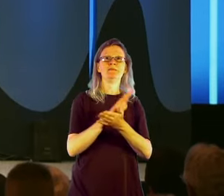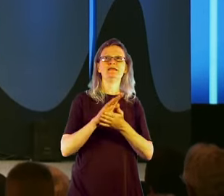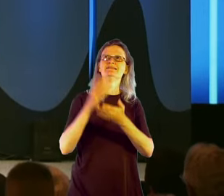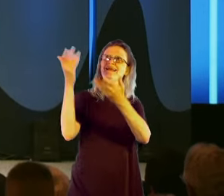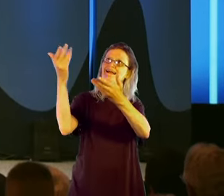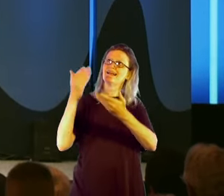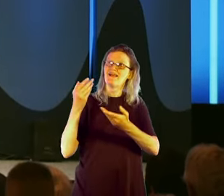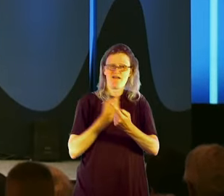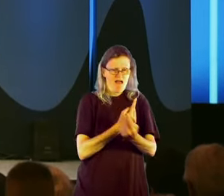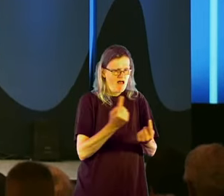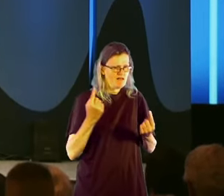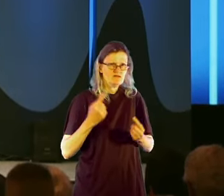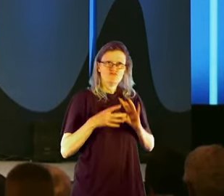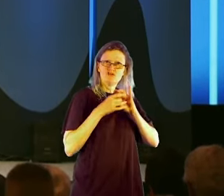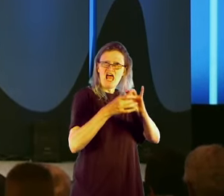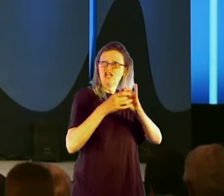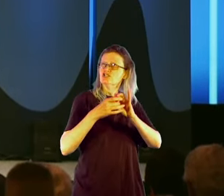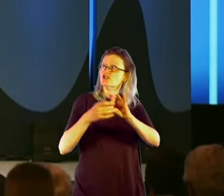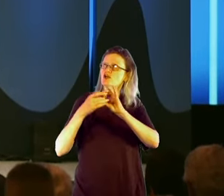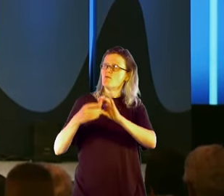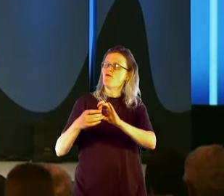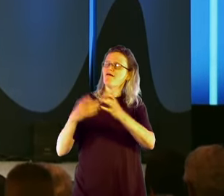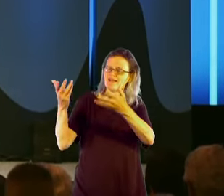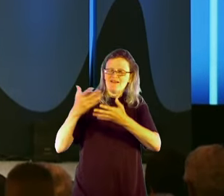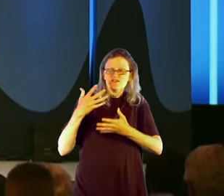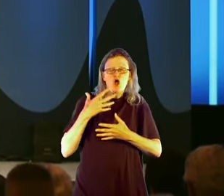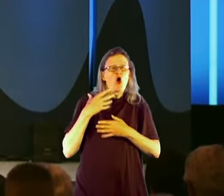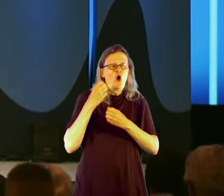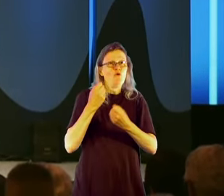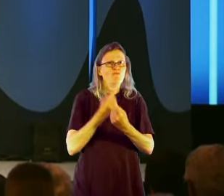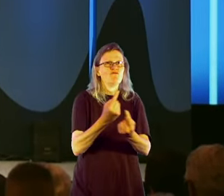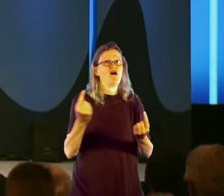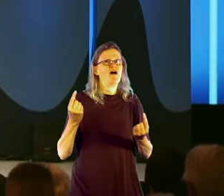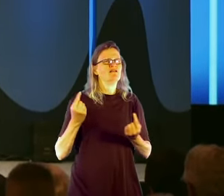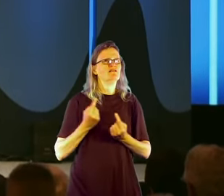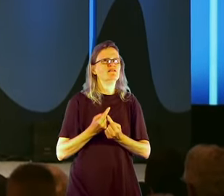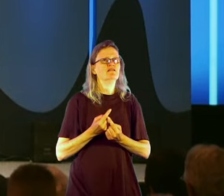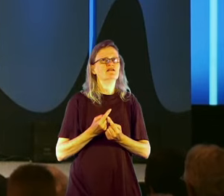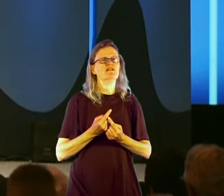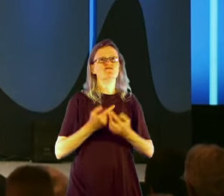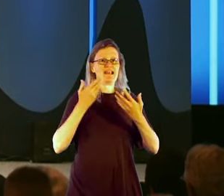our broken relationships in this life and eternity.